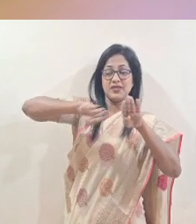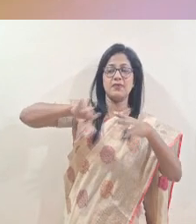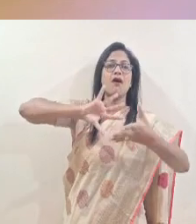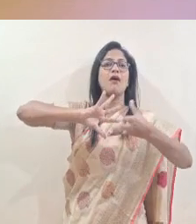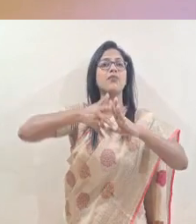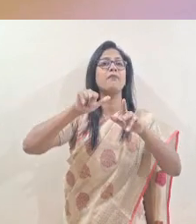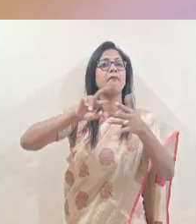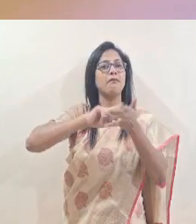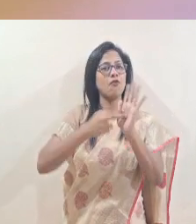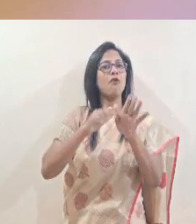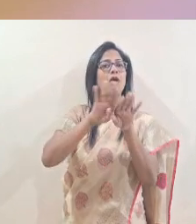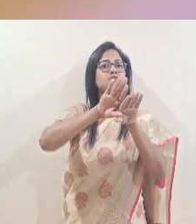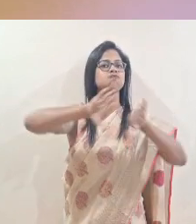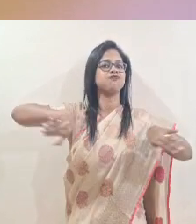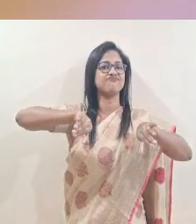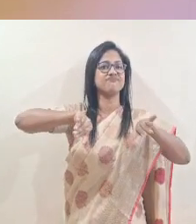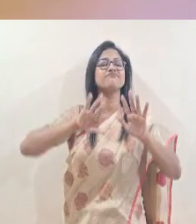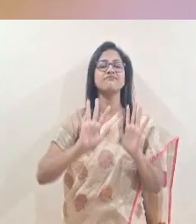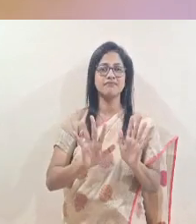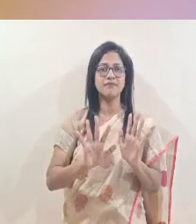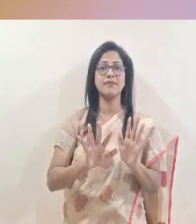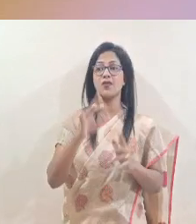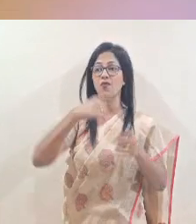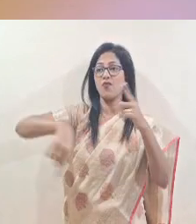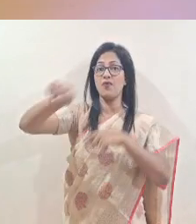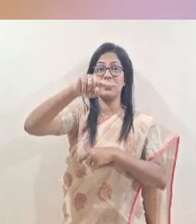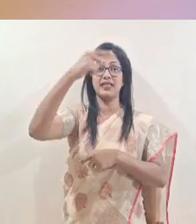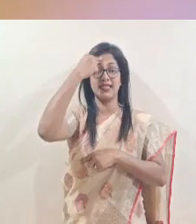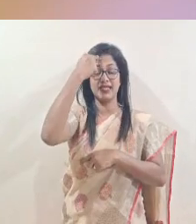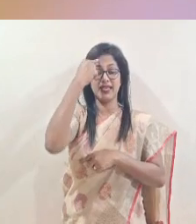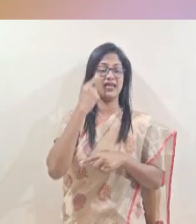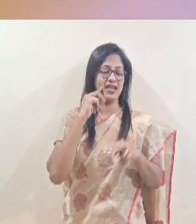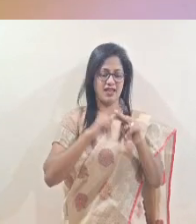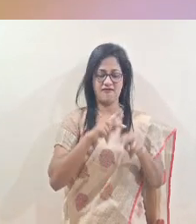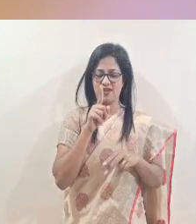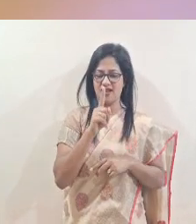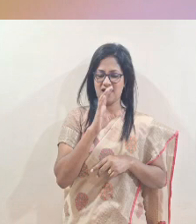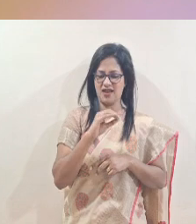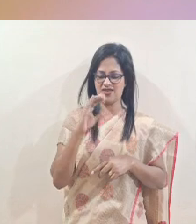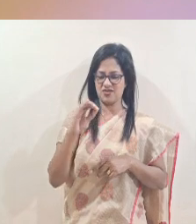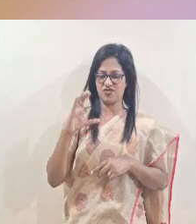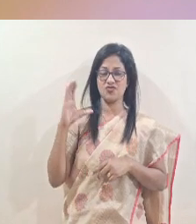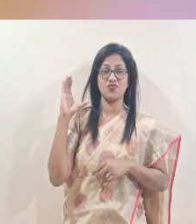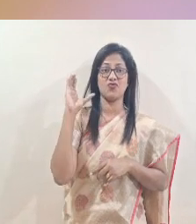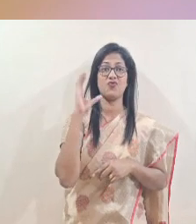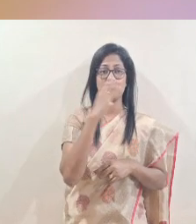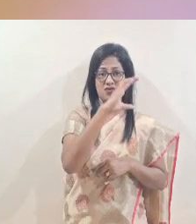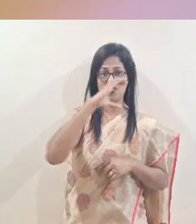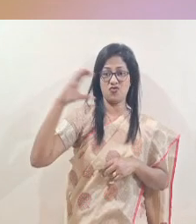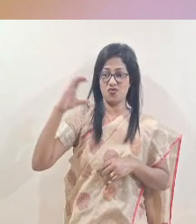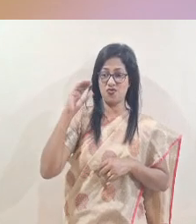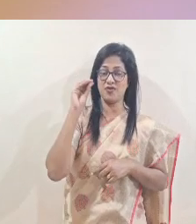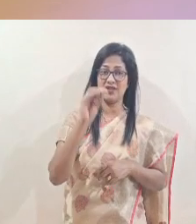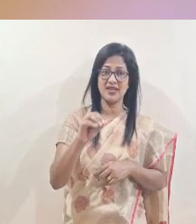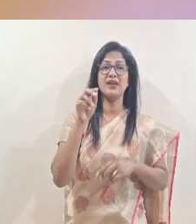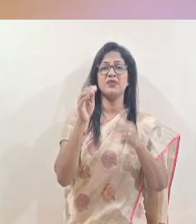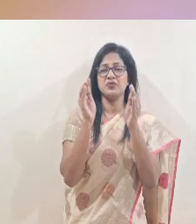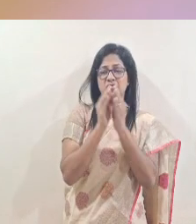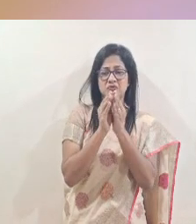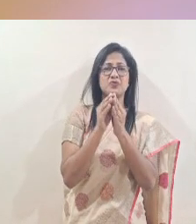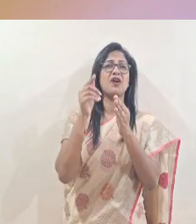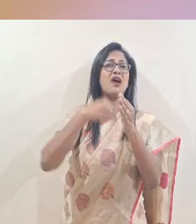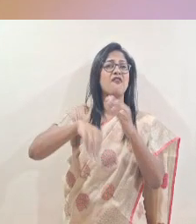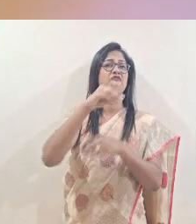nature, and therefore everybody thinks if you invest 100 crores on this, it is only a small fraction of population which will derive